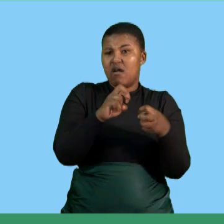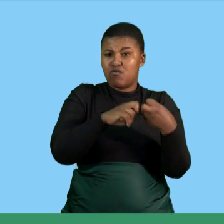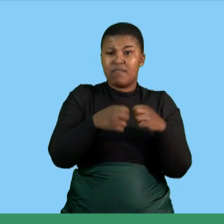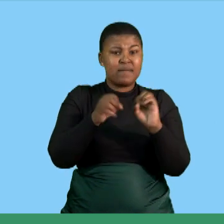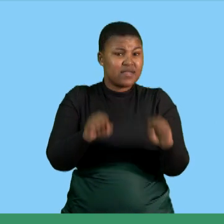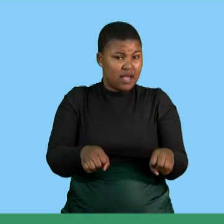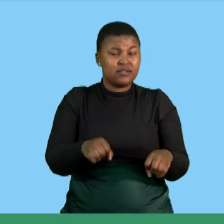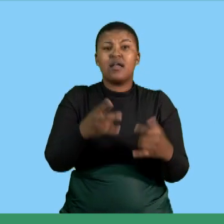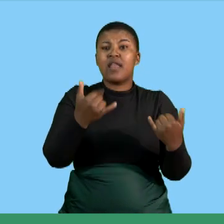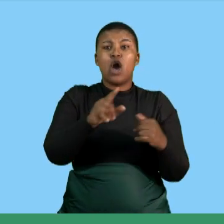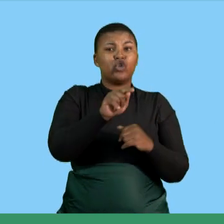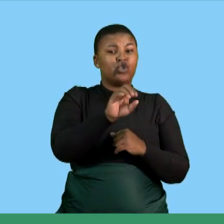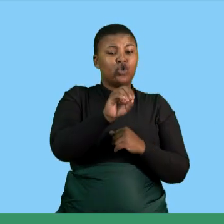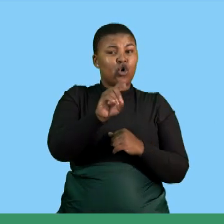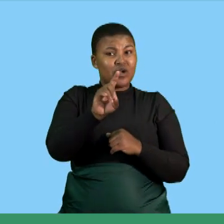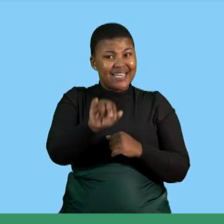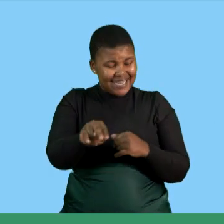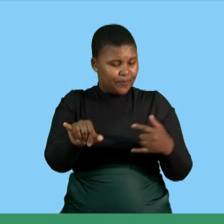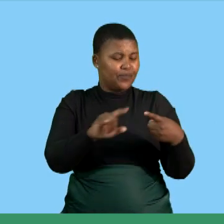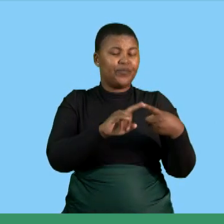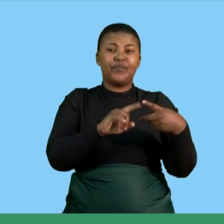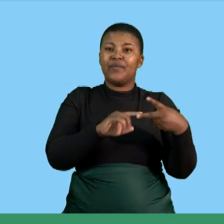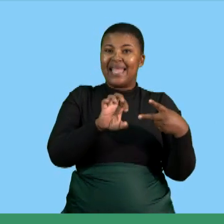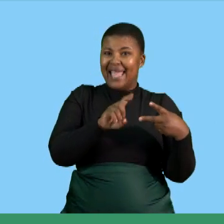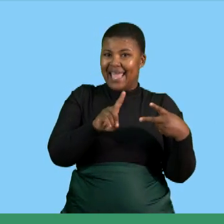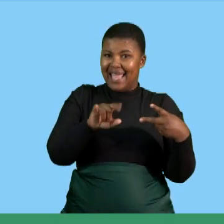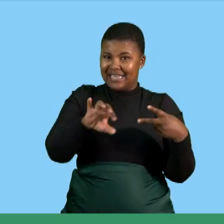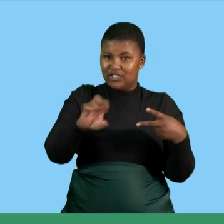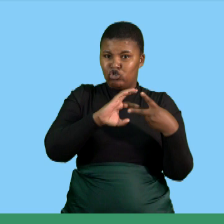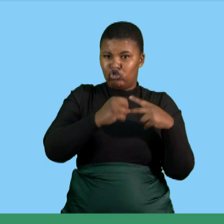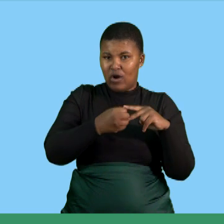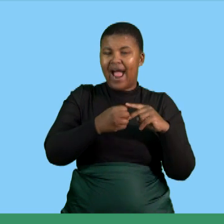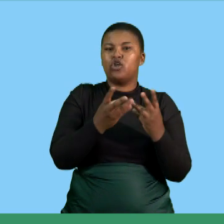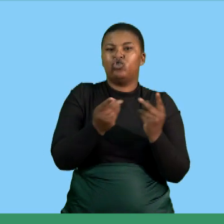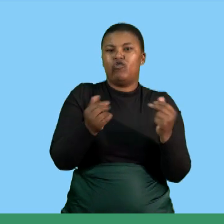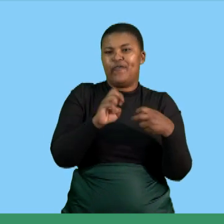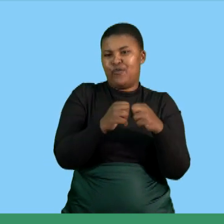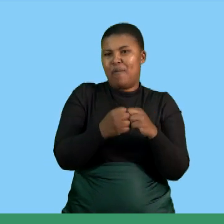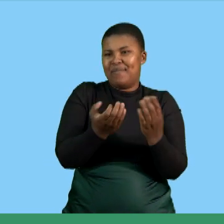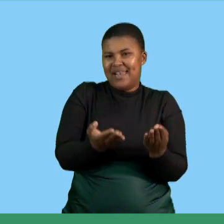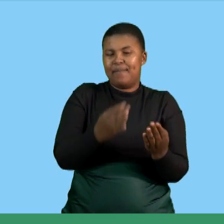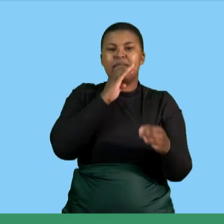socio-economic issue, and Tony and Eddie are, of course, addressing this issue, which